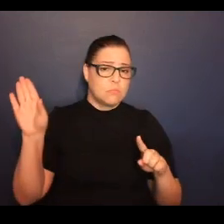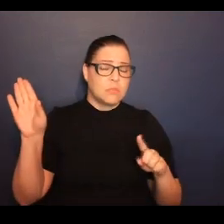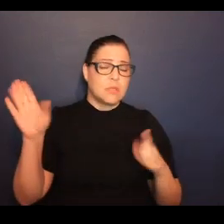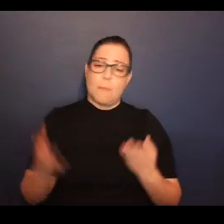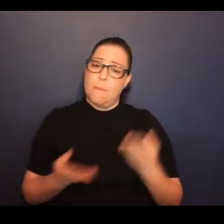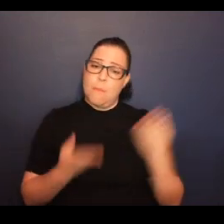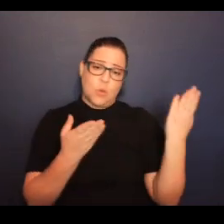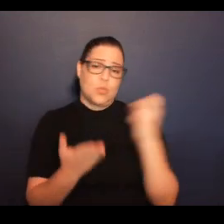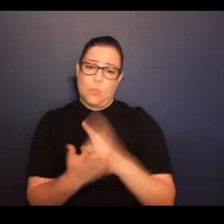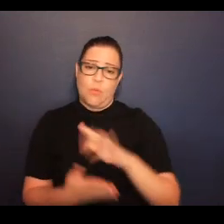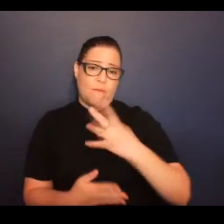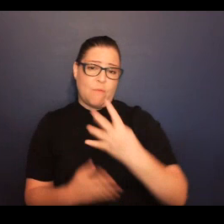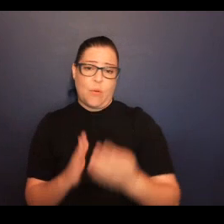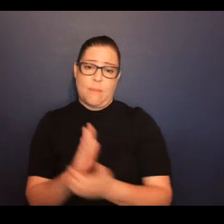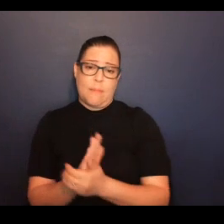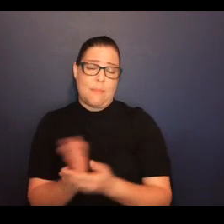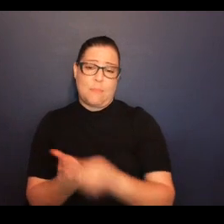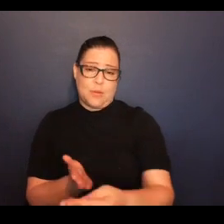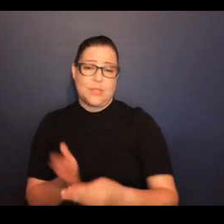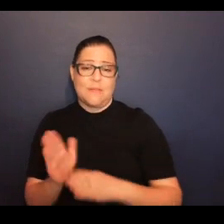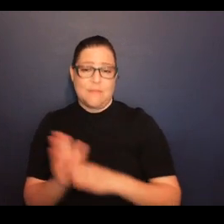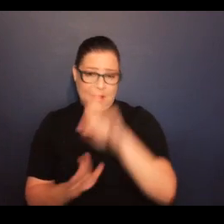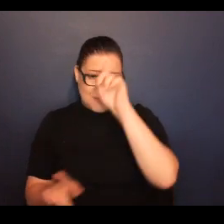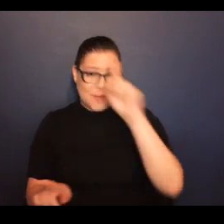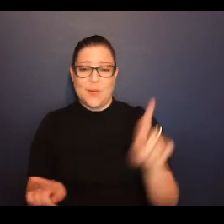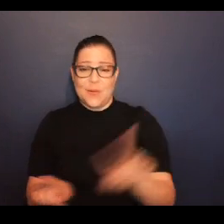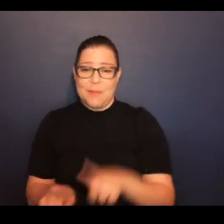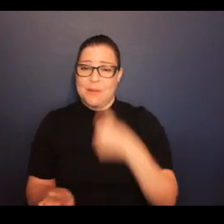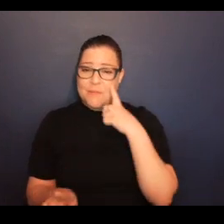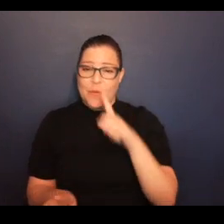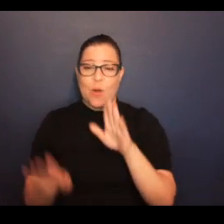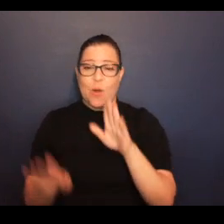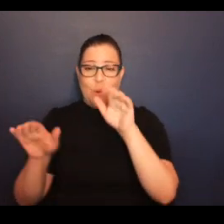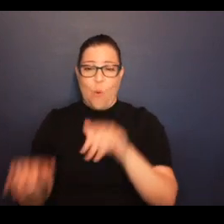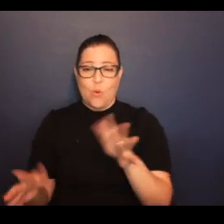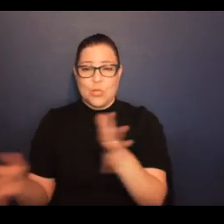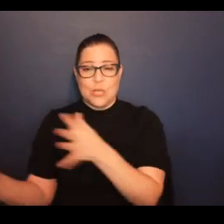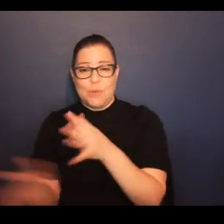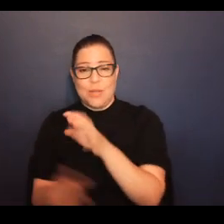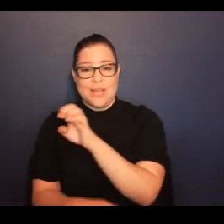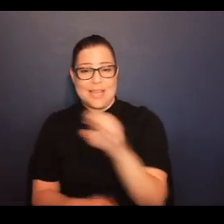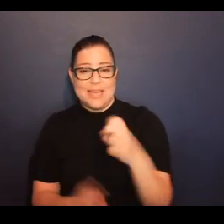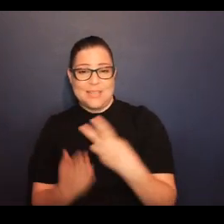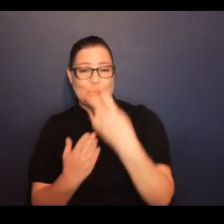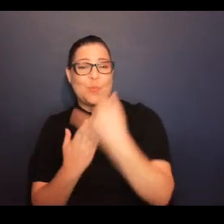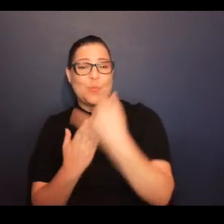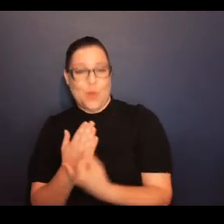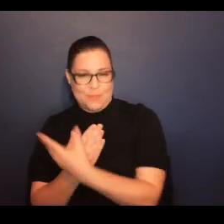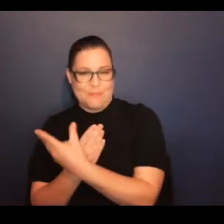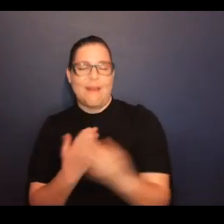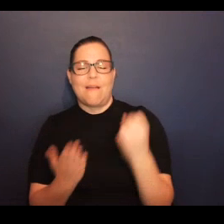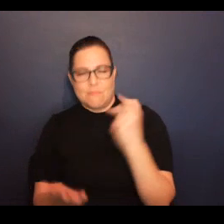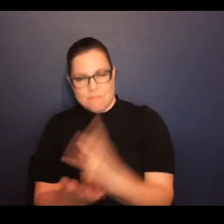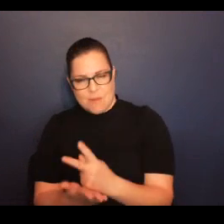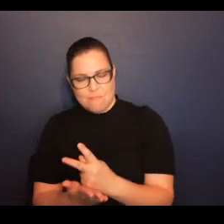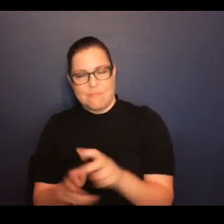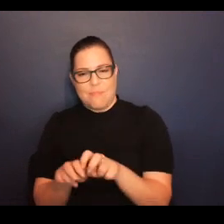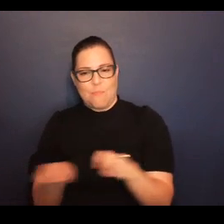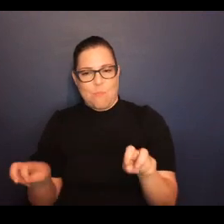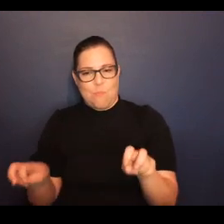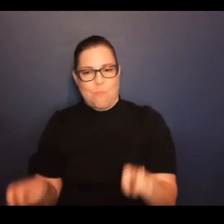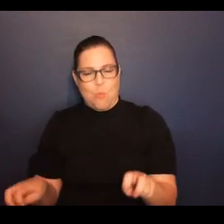approve the Fourth Amendment to the Purchase and Development Agreement for the Ocean Breeze East Apartment Project and authorize the board chair to